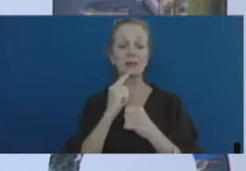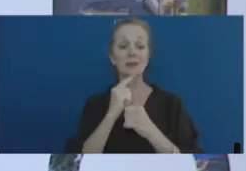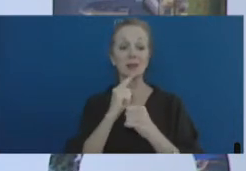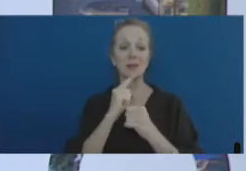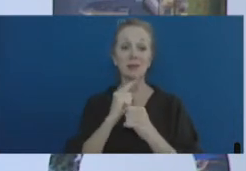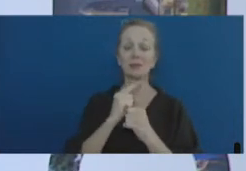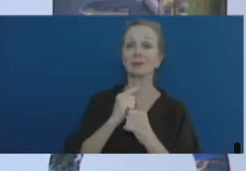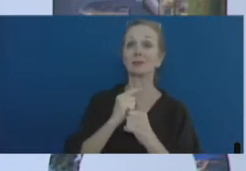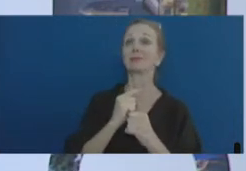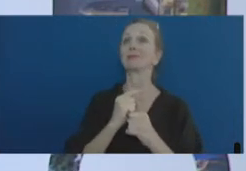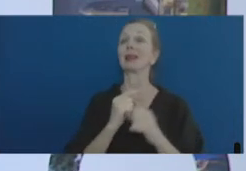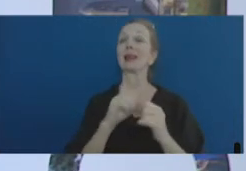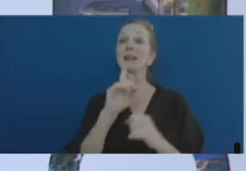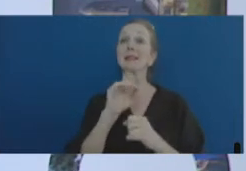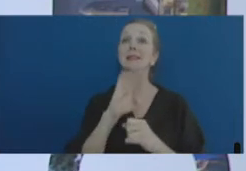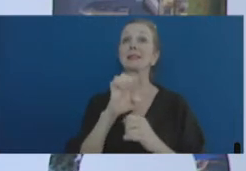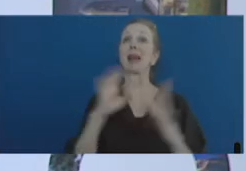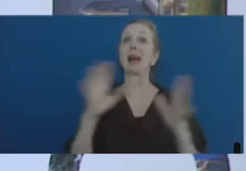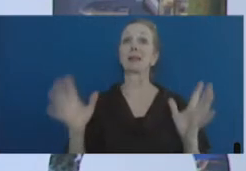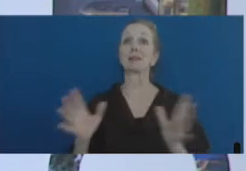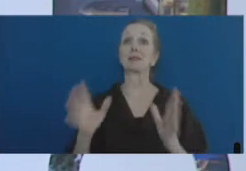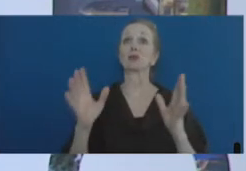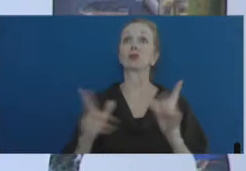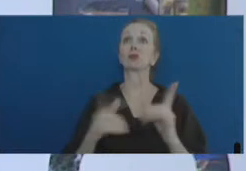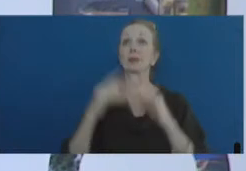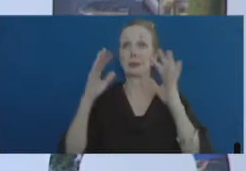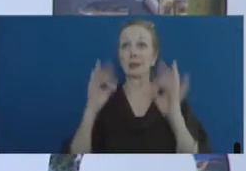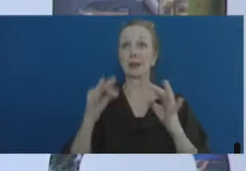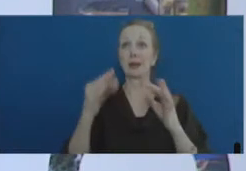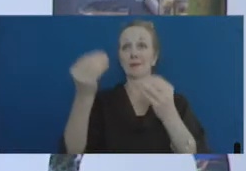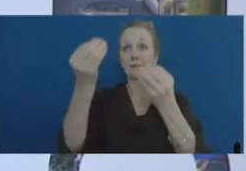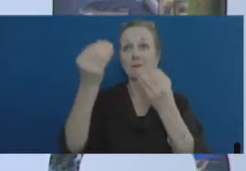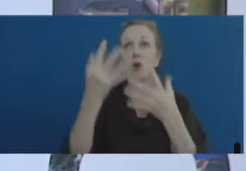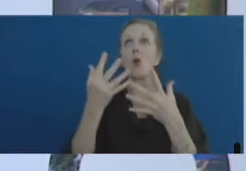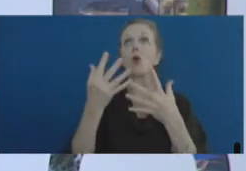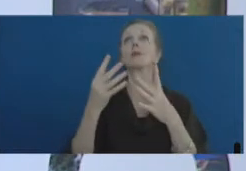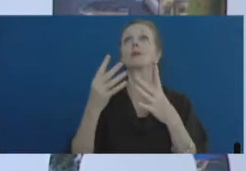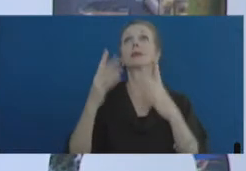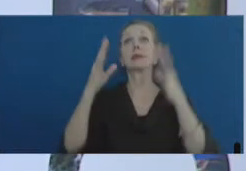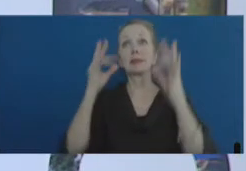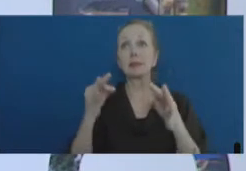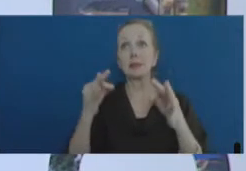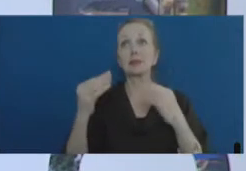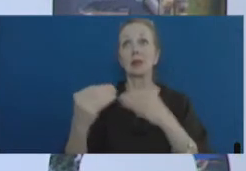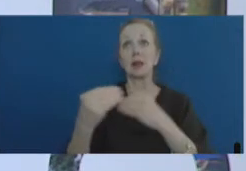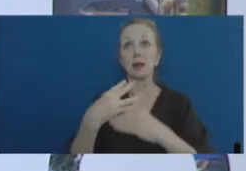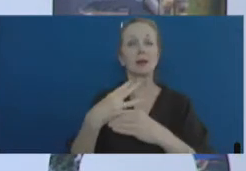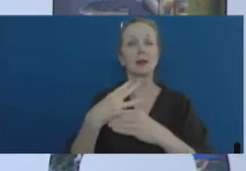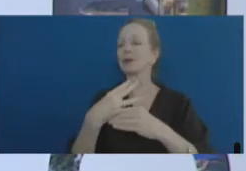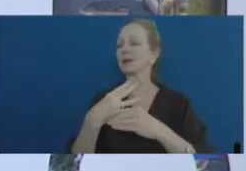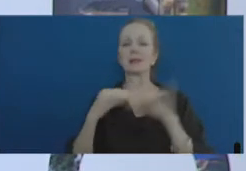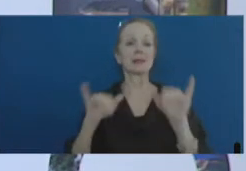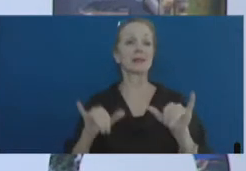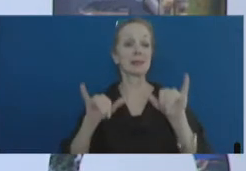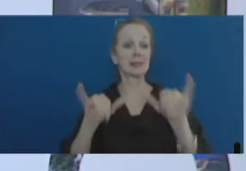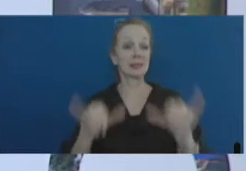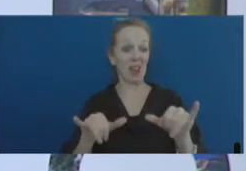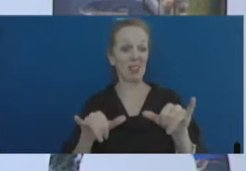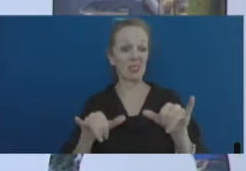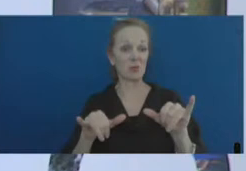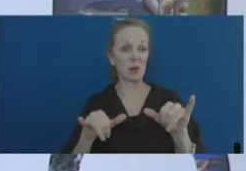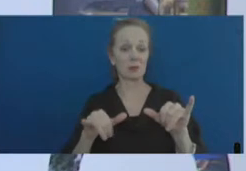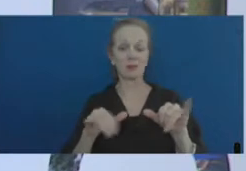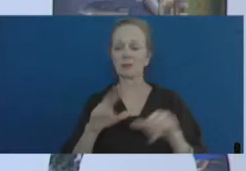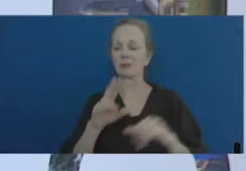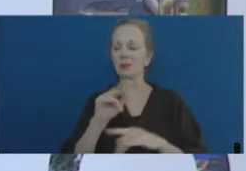data-driven decisions, and I think this will not remain this way. I think it's just about making sure we're getting it